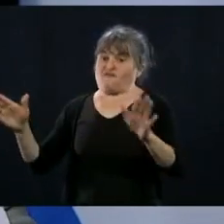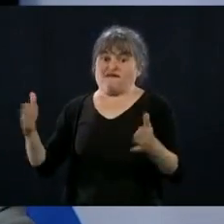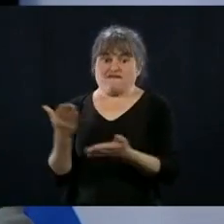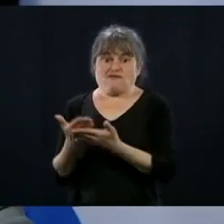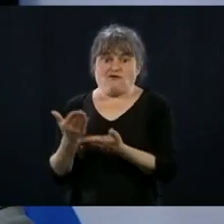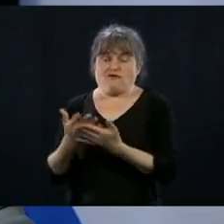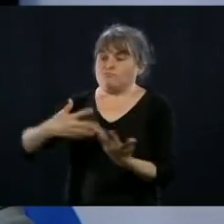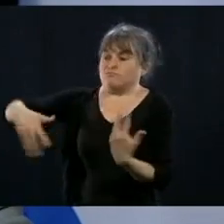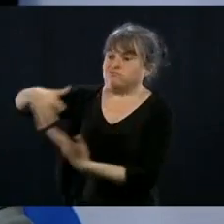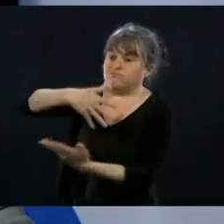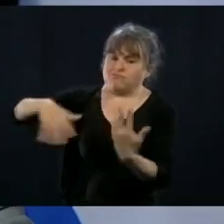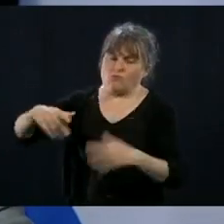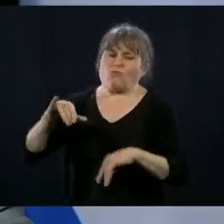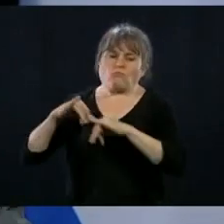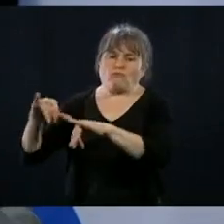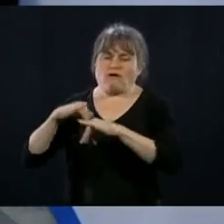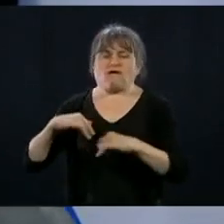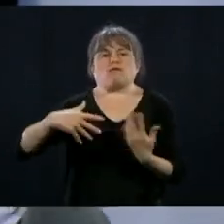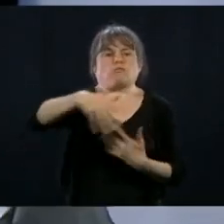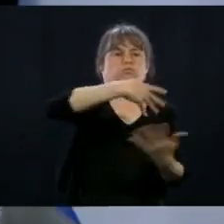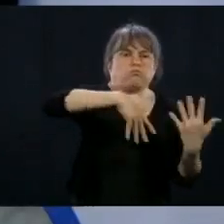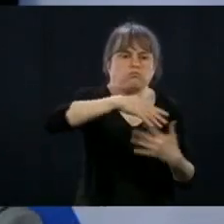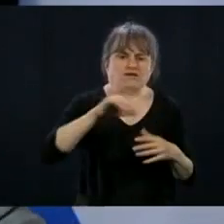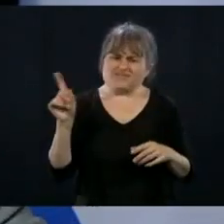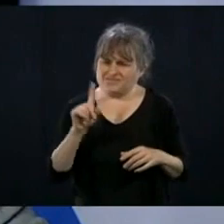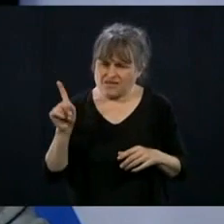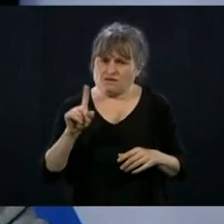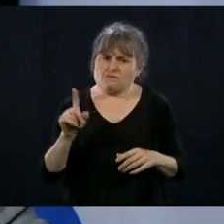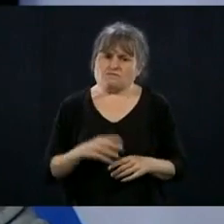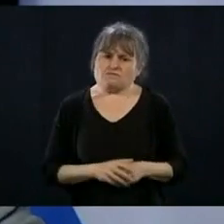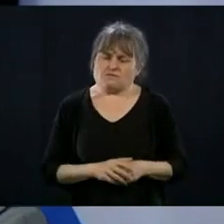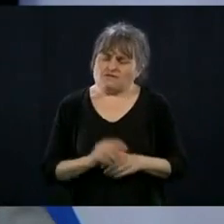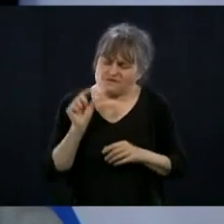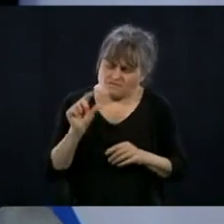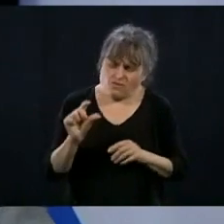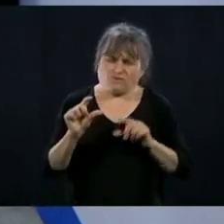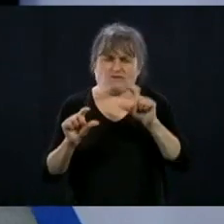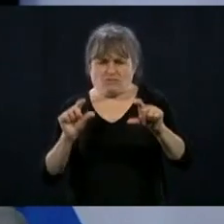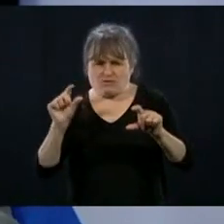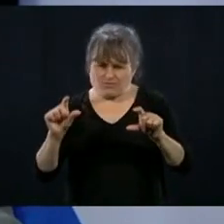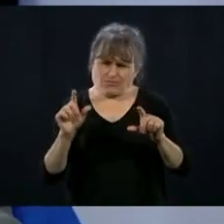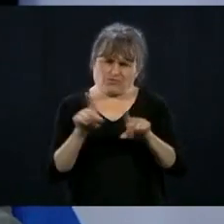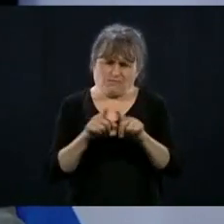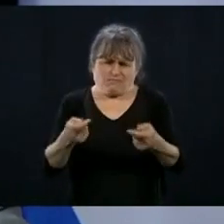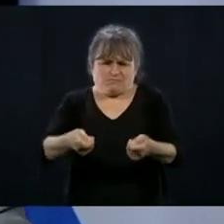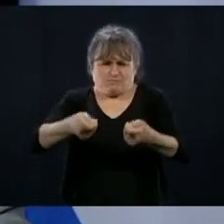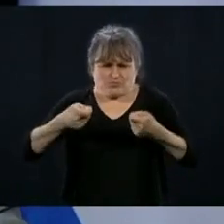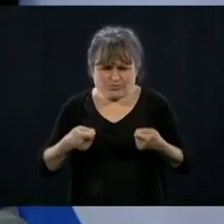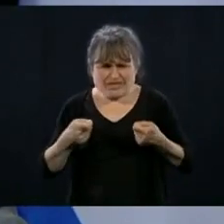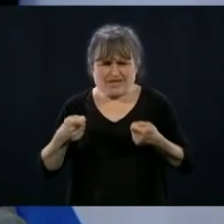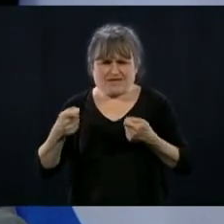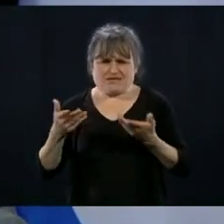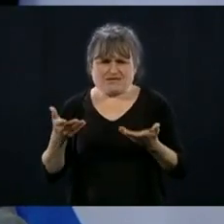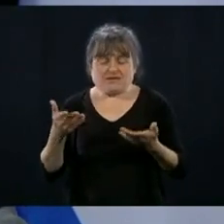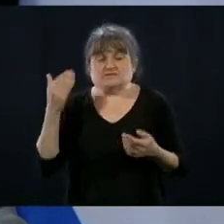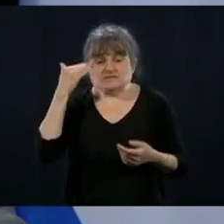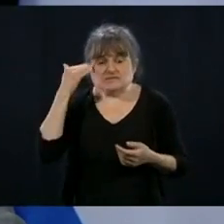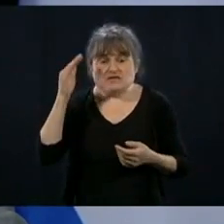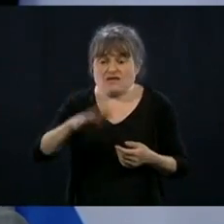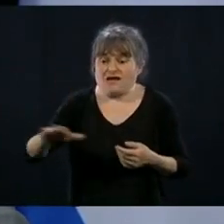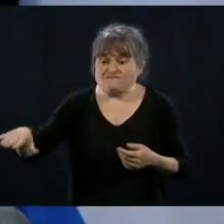children can go to school, why can't I do this? Well, that would be why we would have problems. And don't